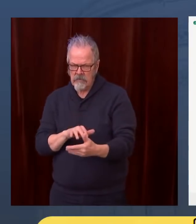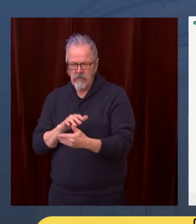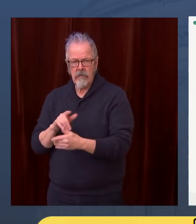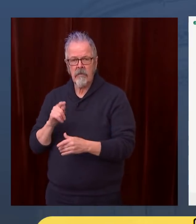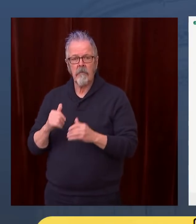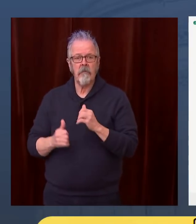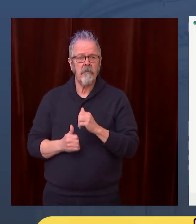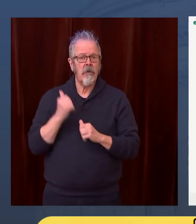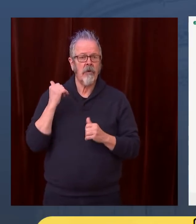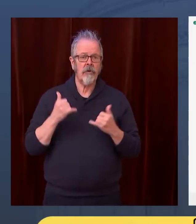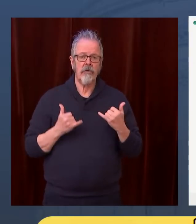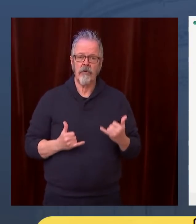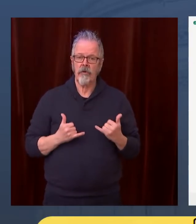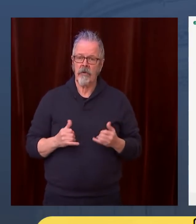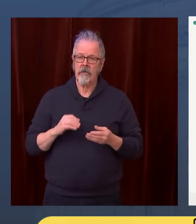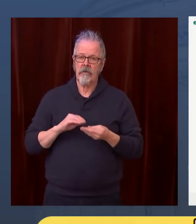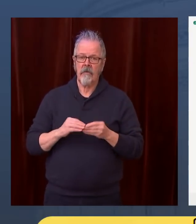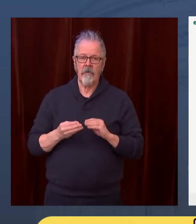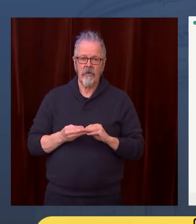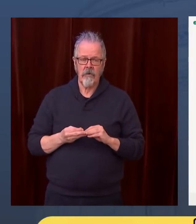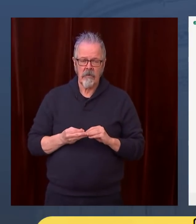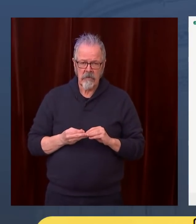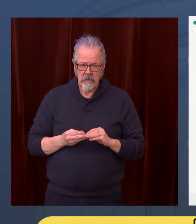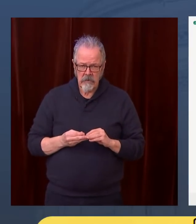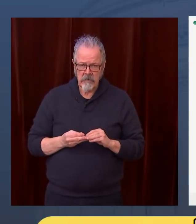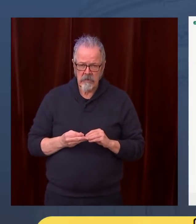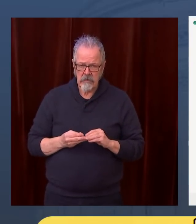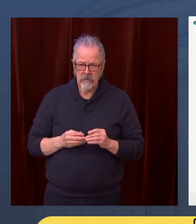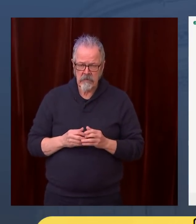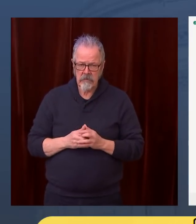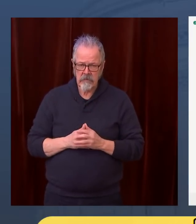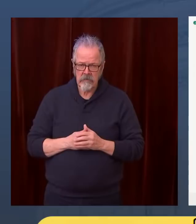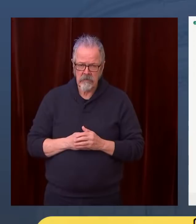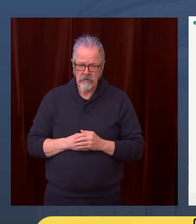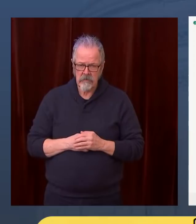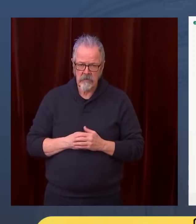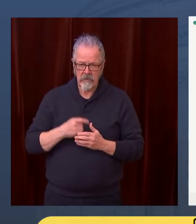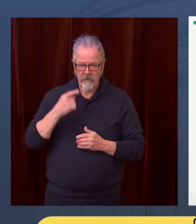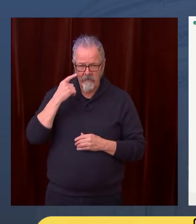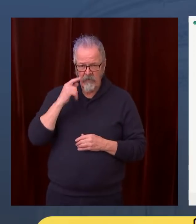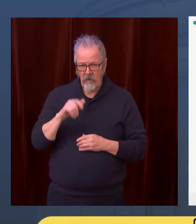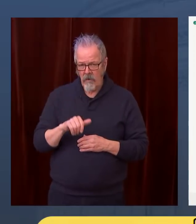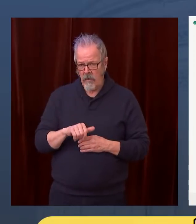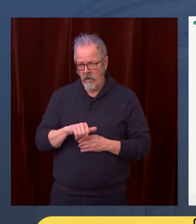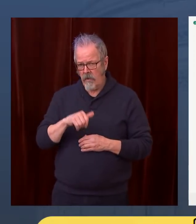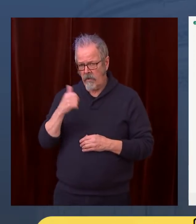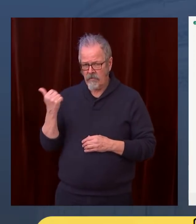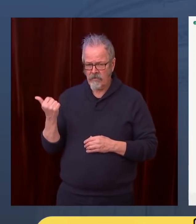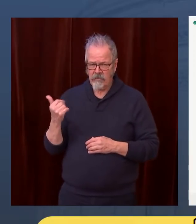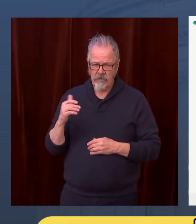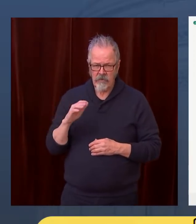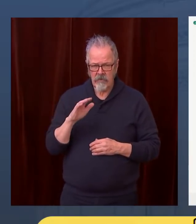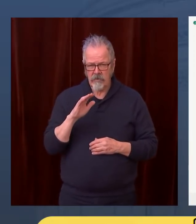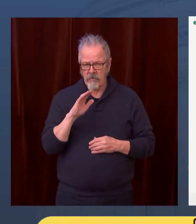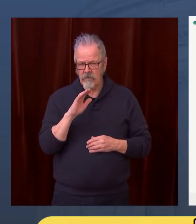first question, in terms of some of the layered measures, and the superintendent can add